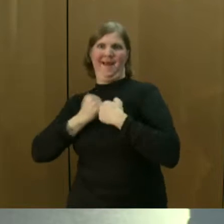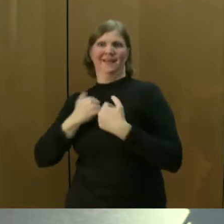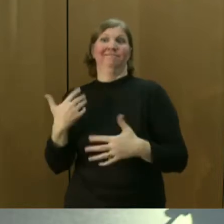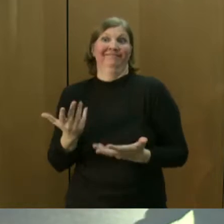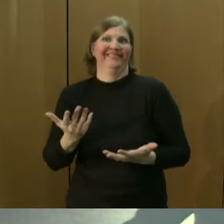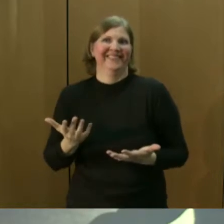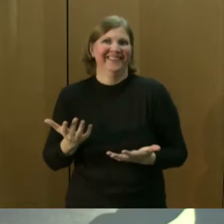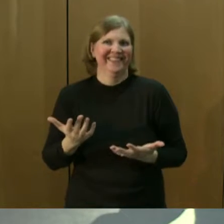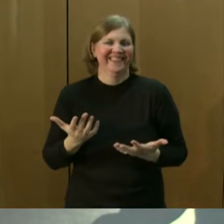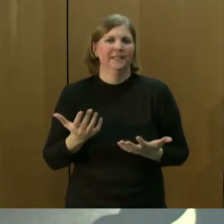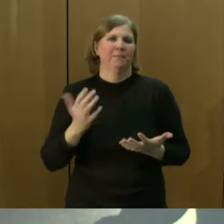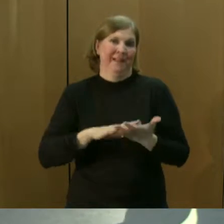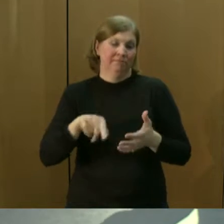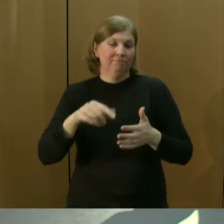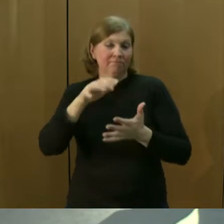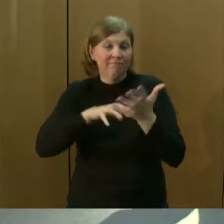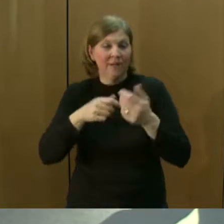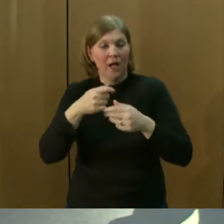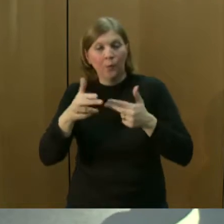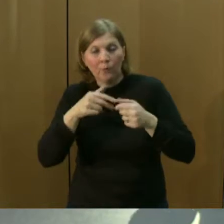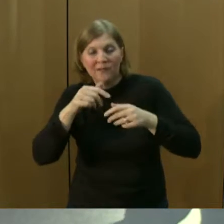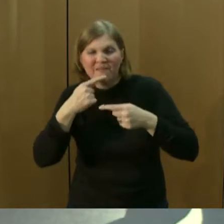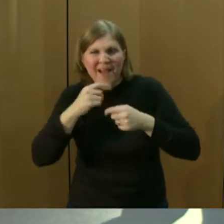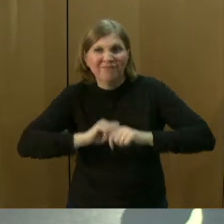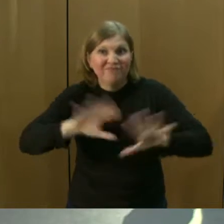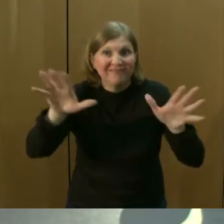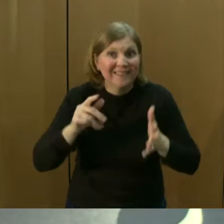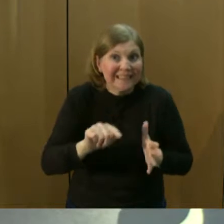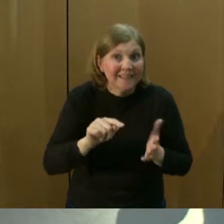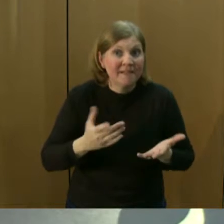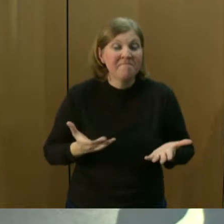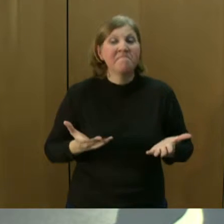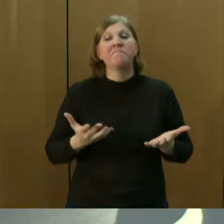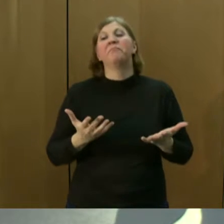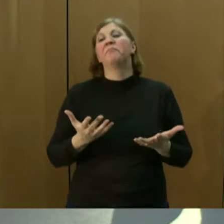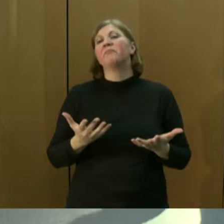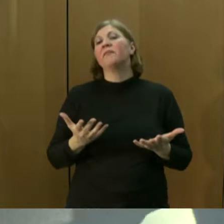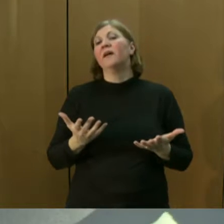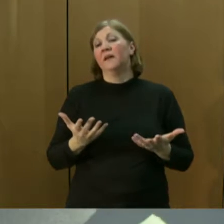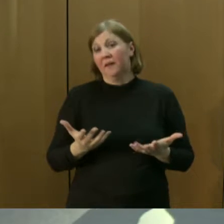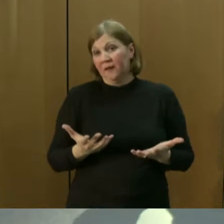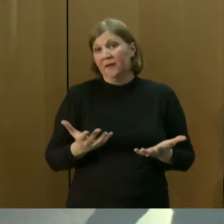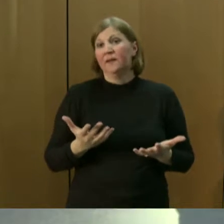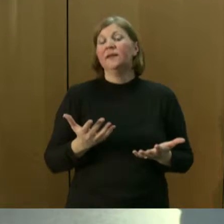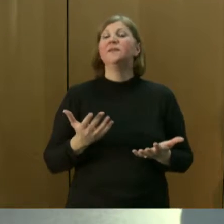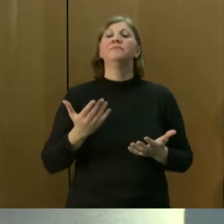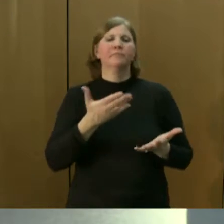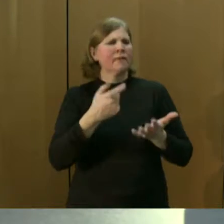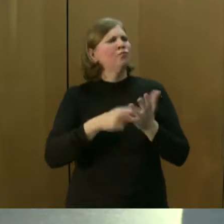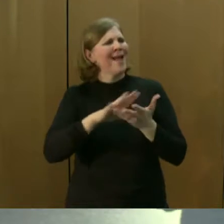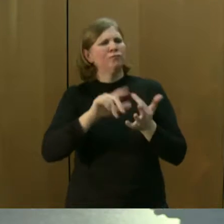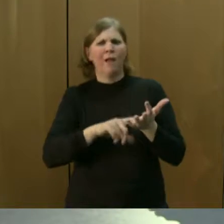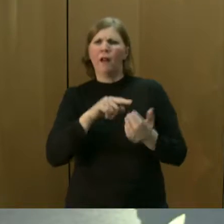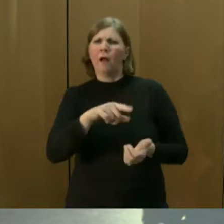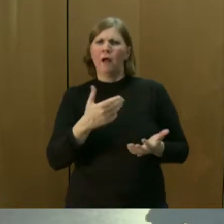things. I'm quite keen to hear your perspective on this, Rachel, as someone who's been responsible for, in your past